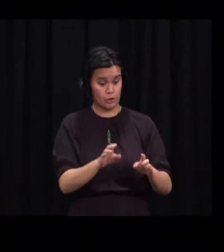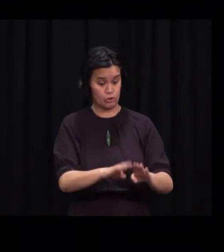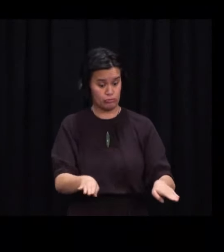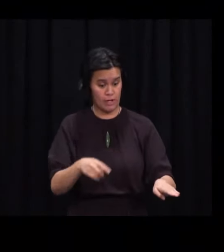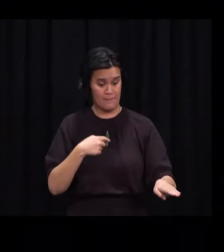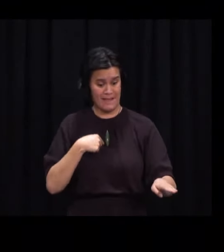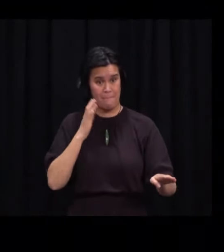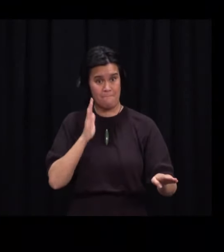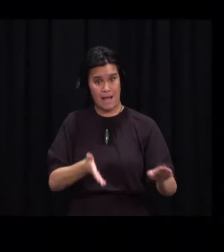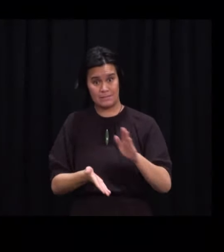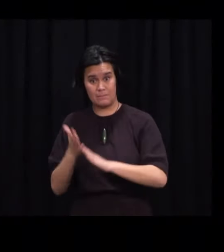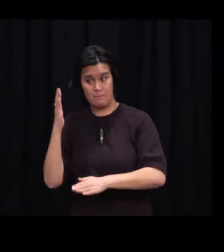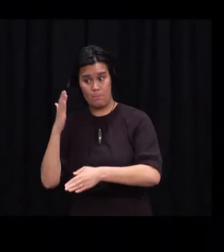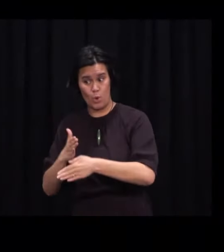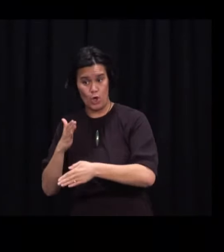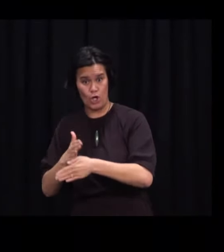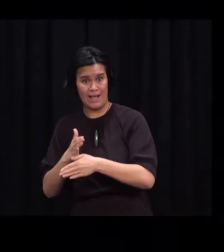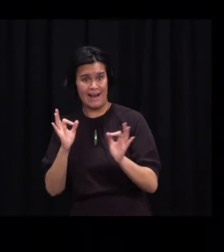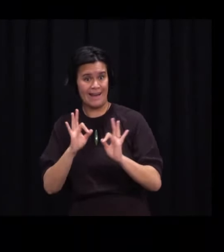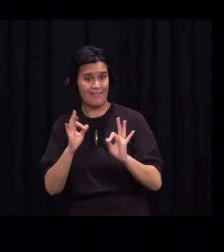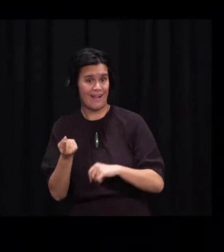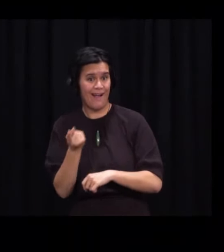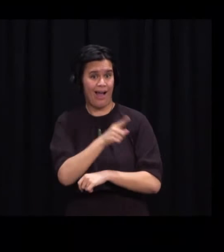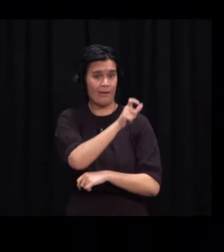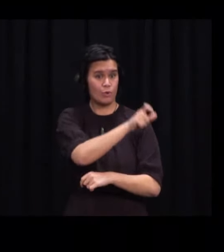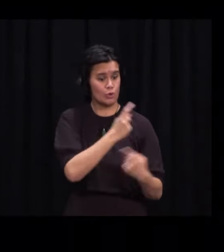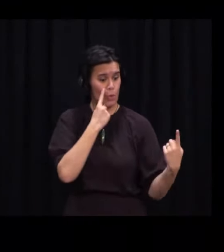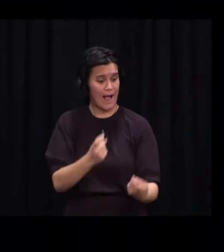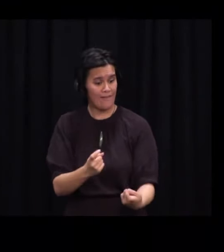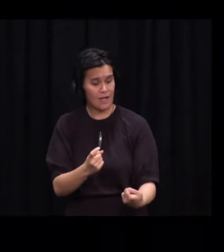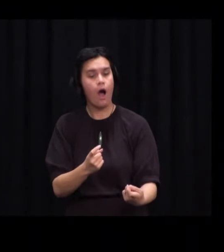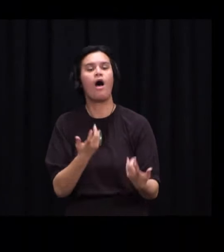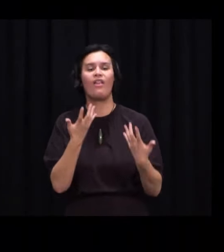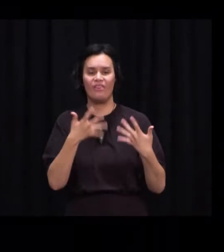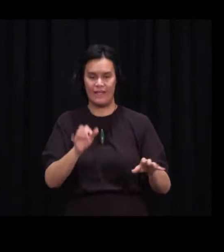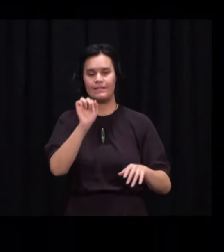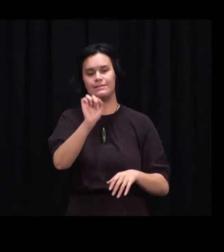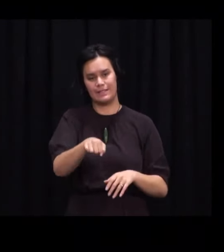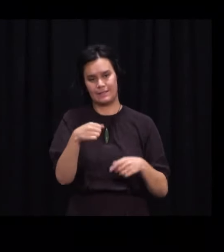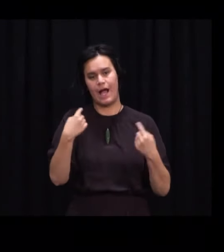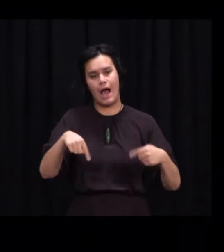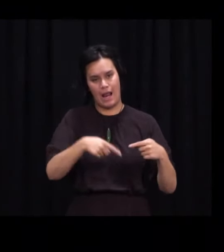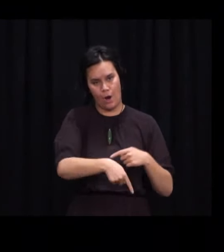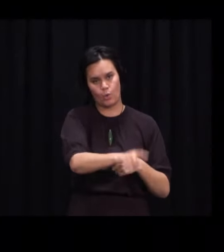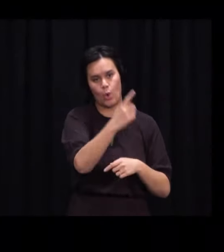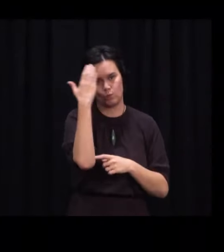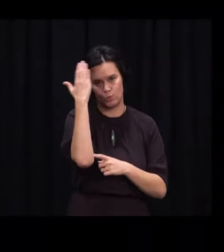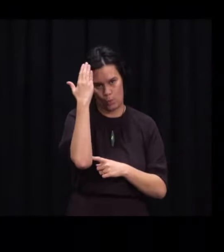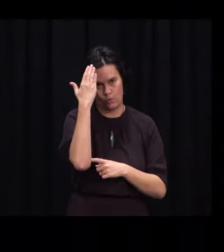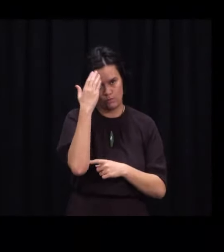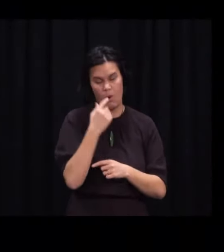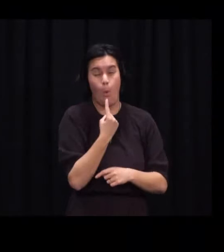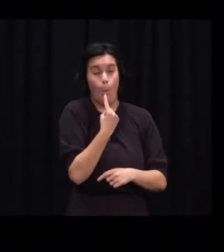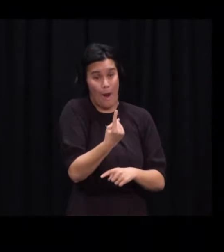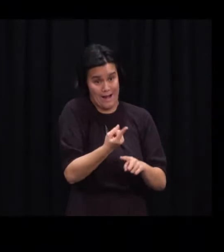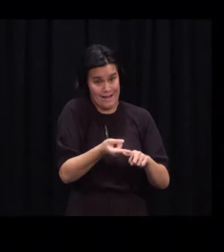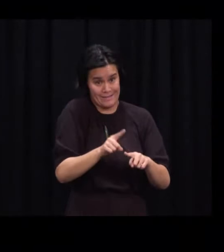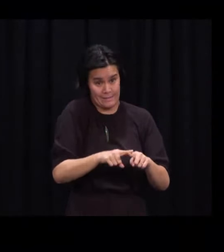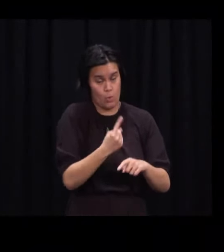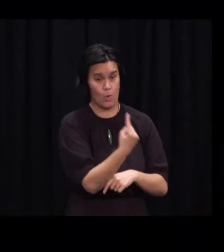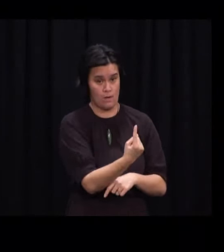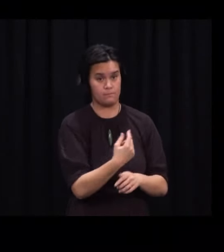that this is the same setting we've always had for level 3. For the most part, schools and other learning centres are closed. In